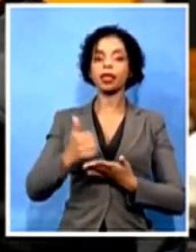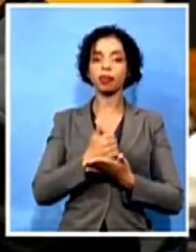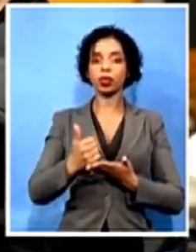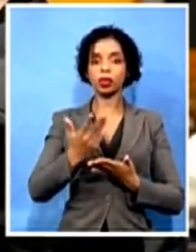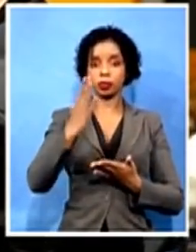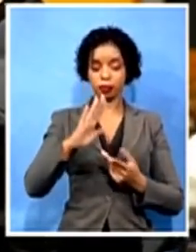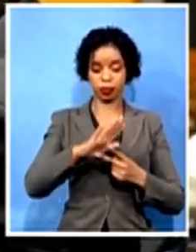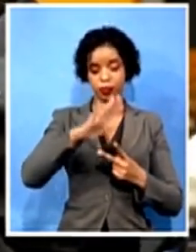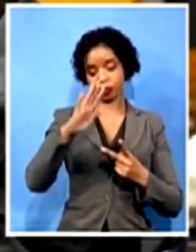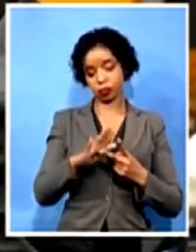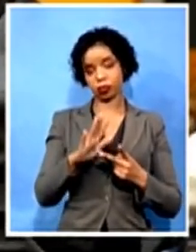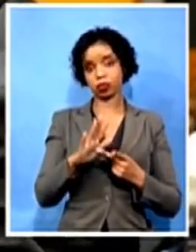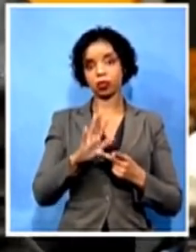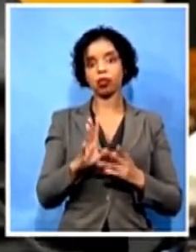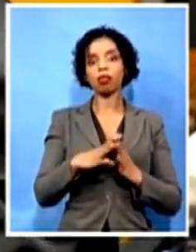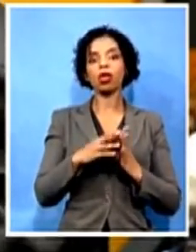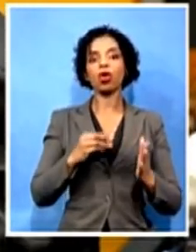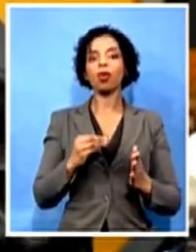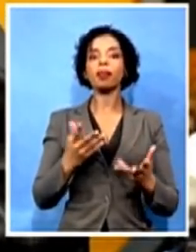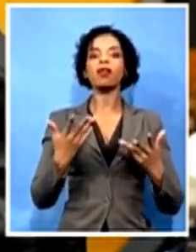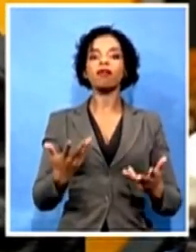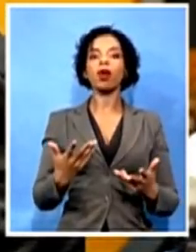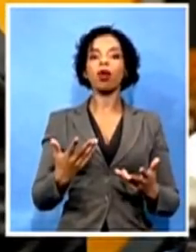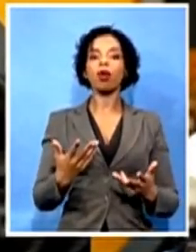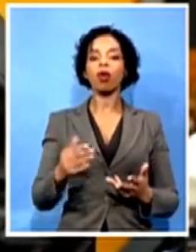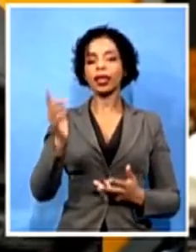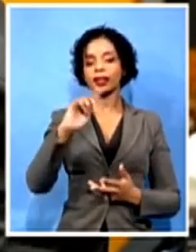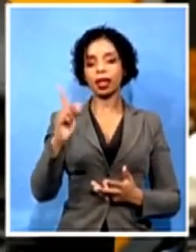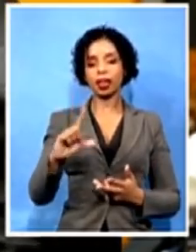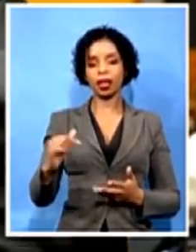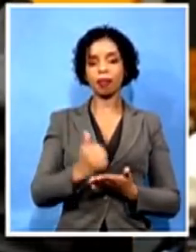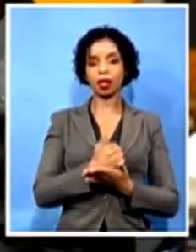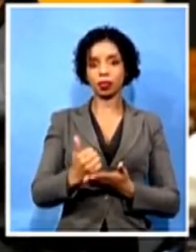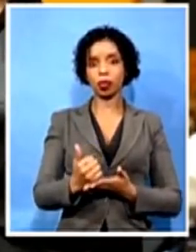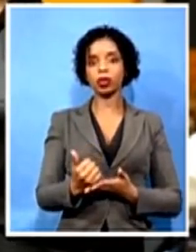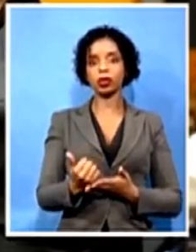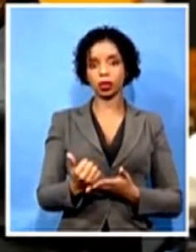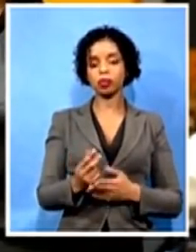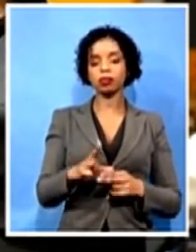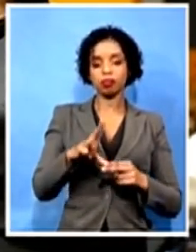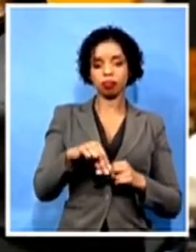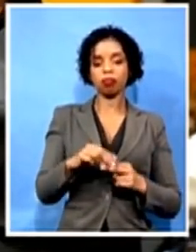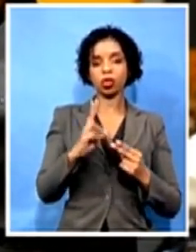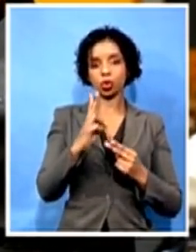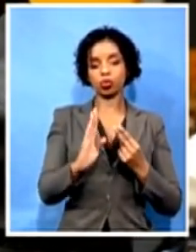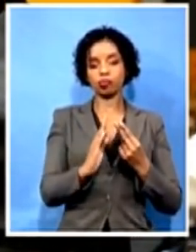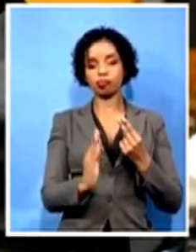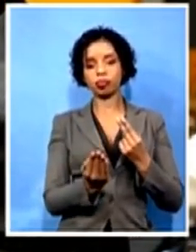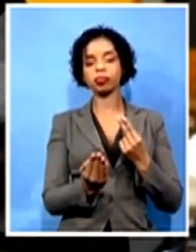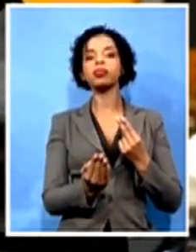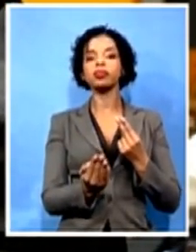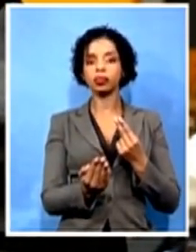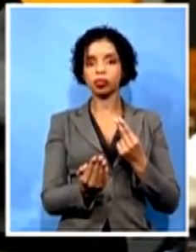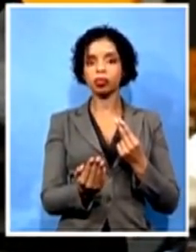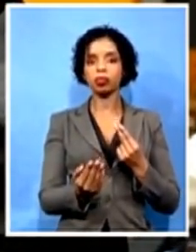the Italian passport, which is attached, and I will then, Your Worship, I just need to get this signed